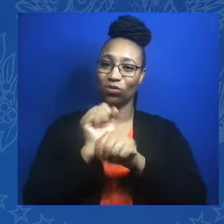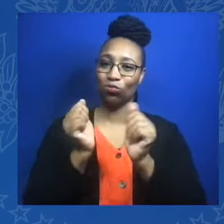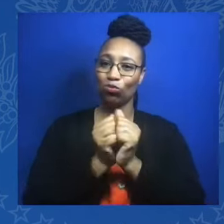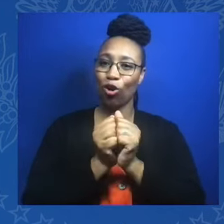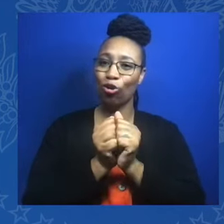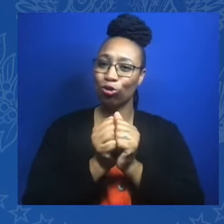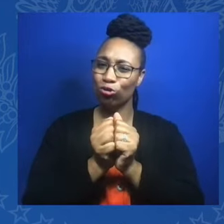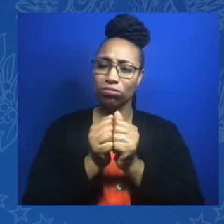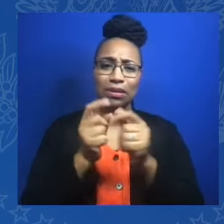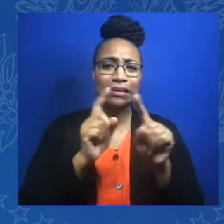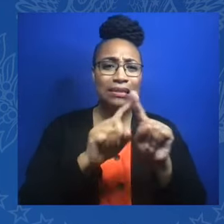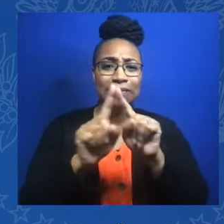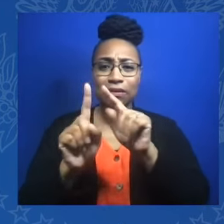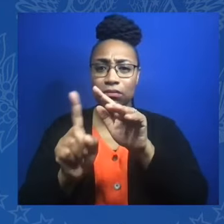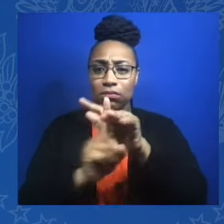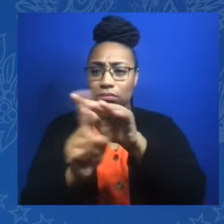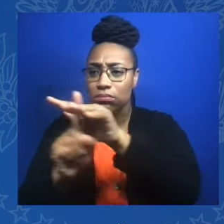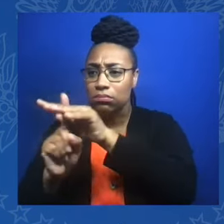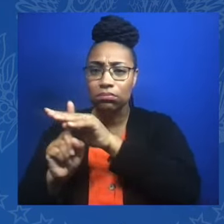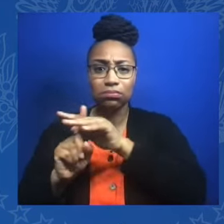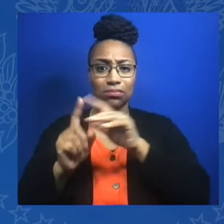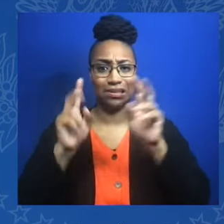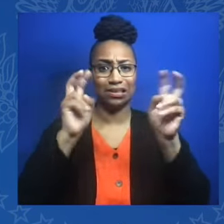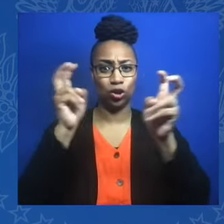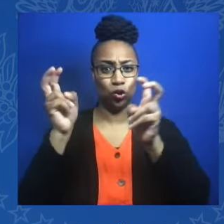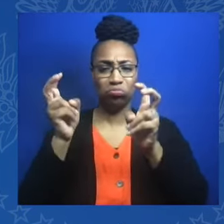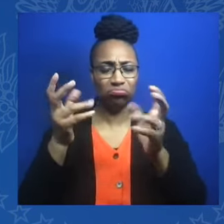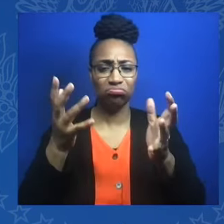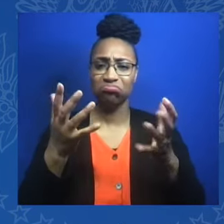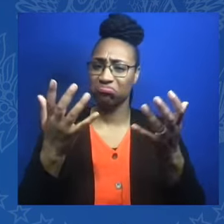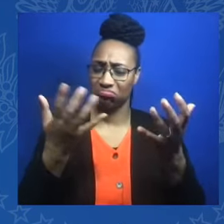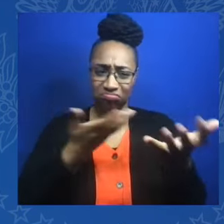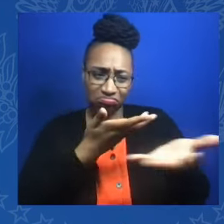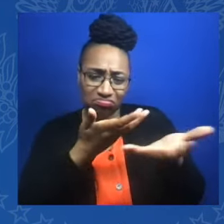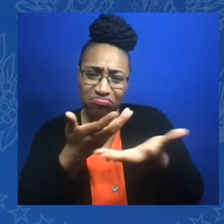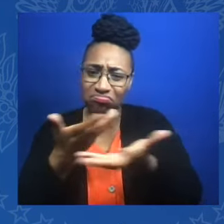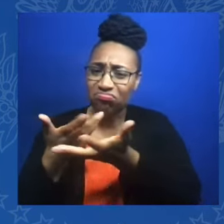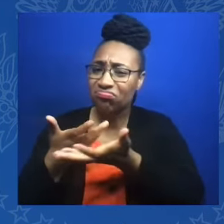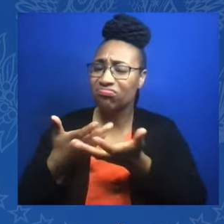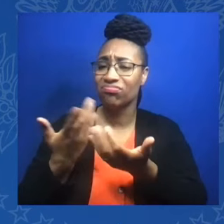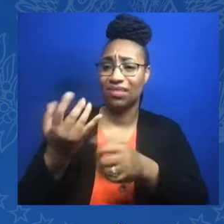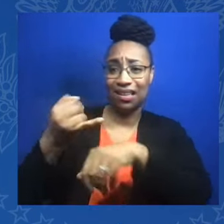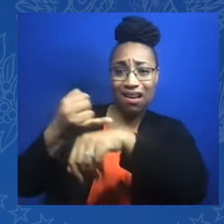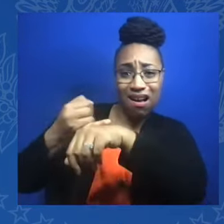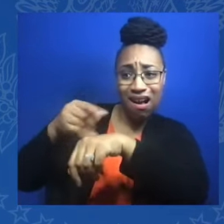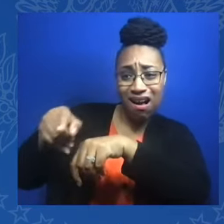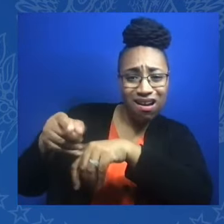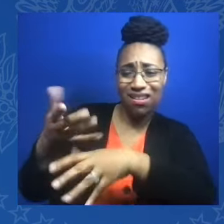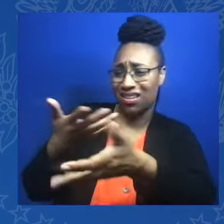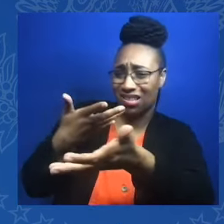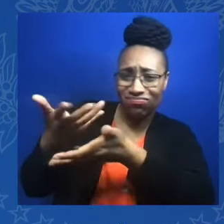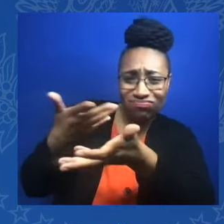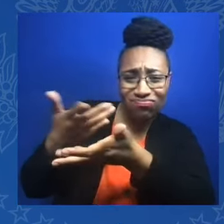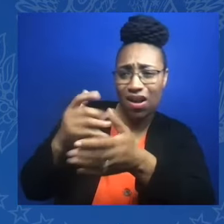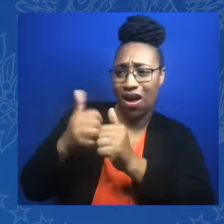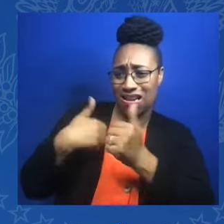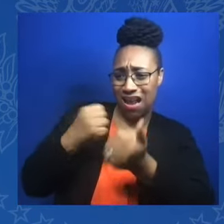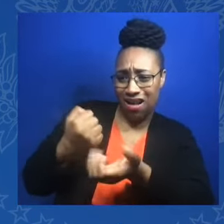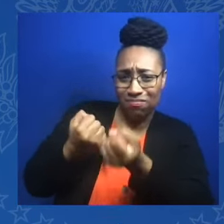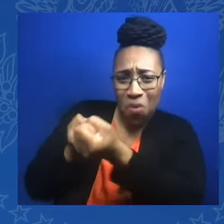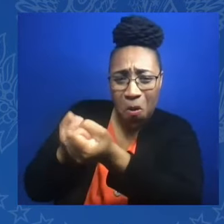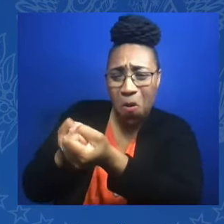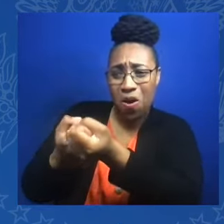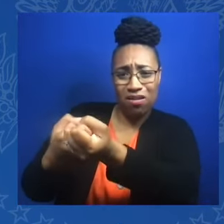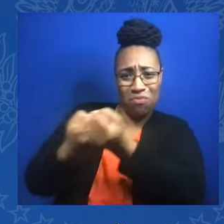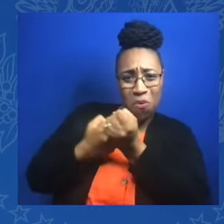of Haiti, to try to find ways to provide security, humanitarian assistance, and to help strengthen Haiti's stability. We're tackling the scourge of synthetic